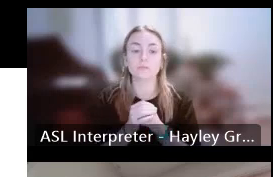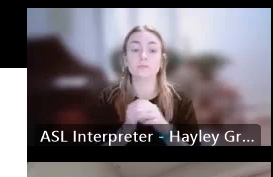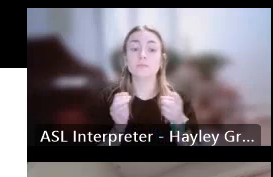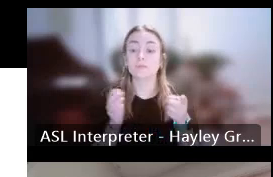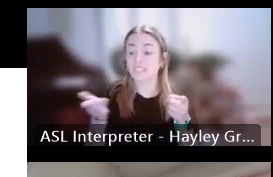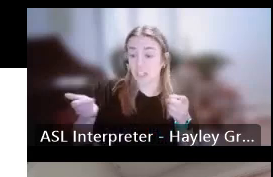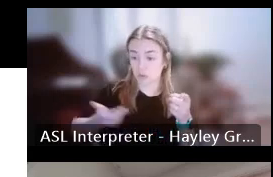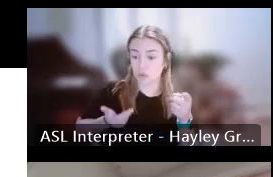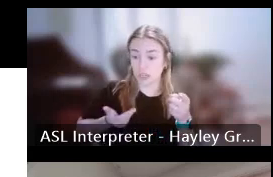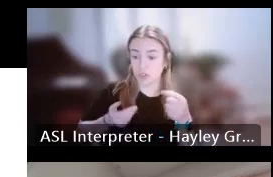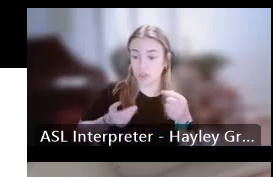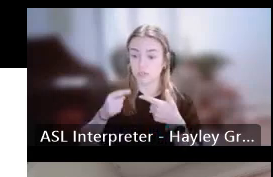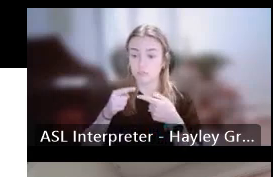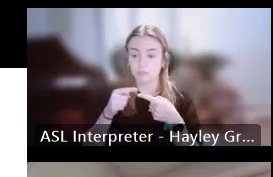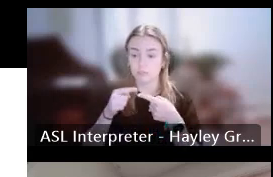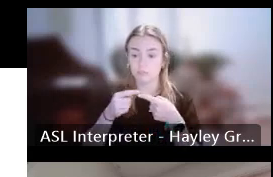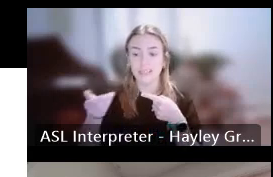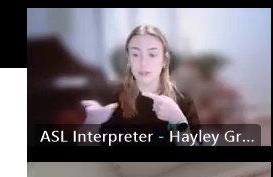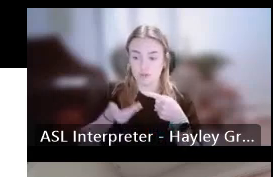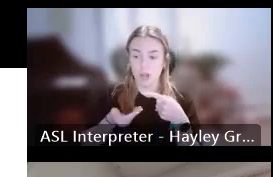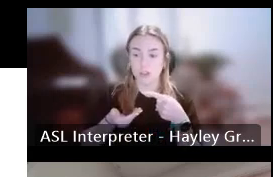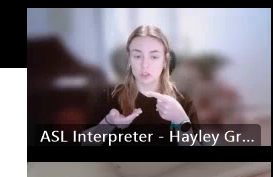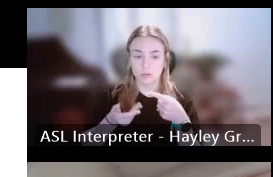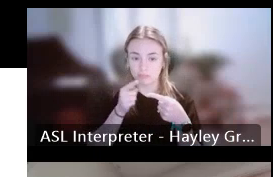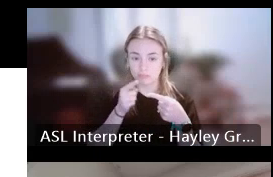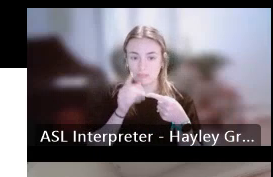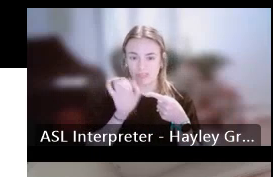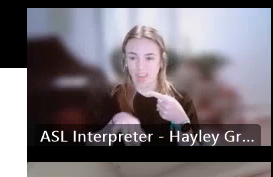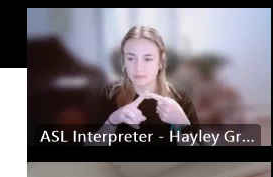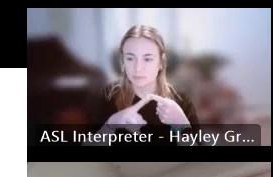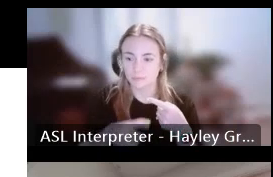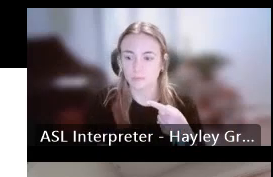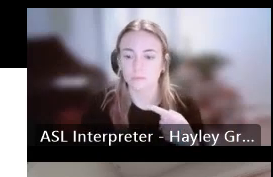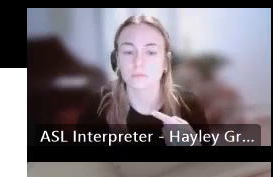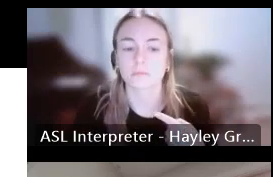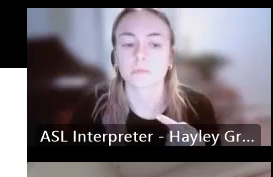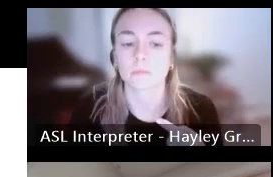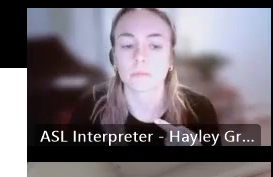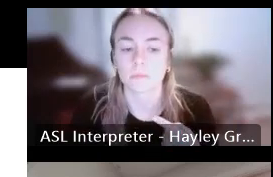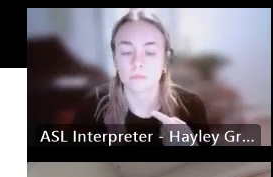here. Okay. Heading,